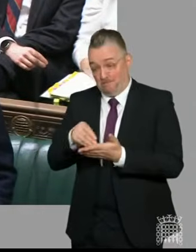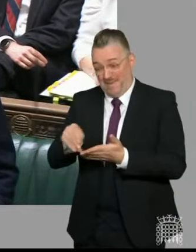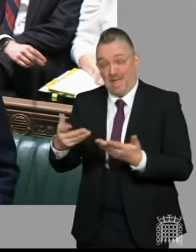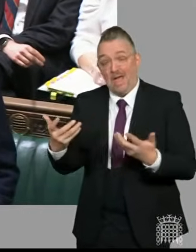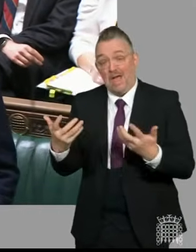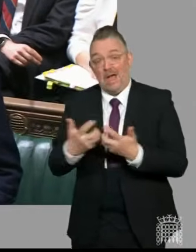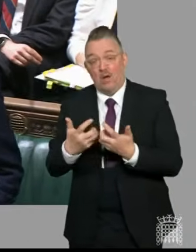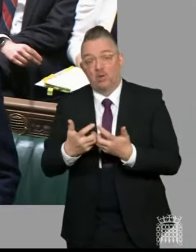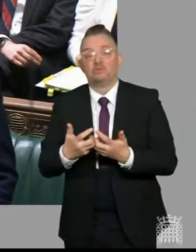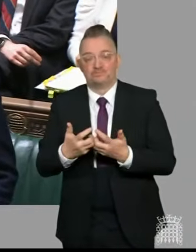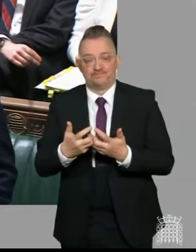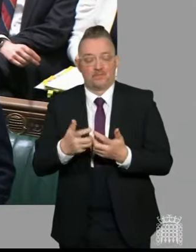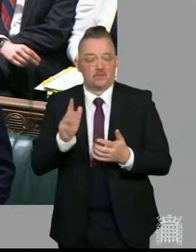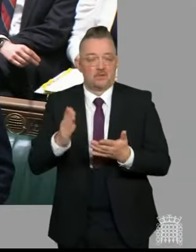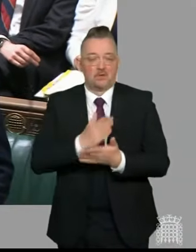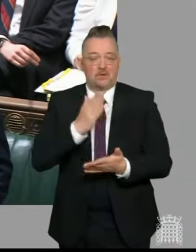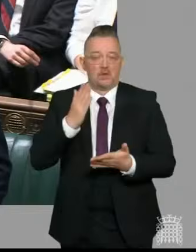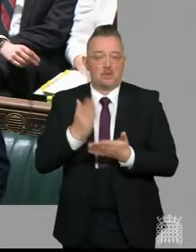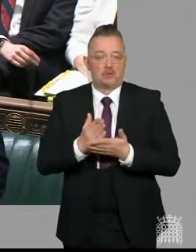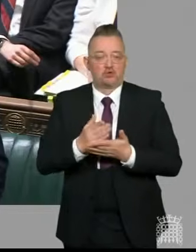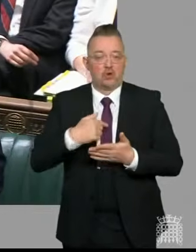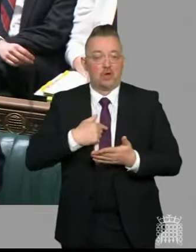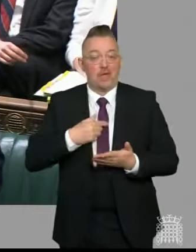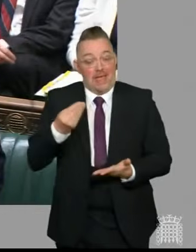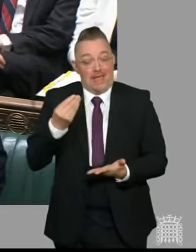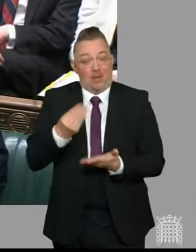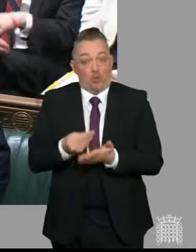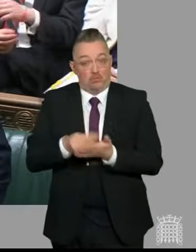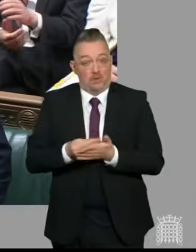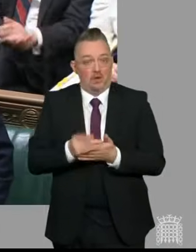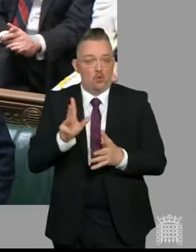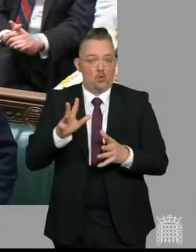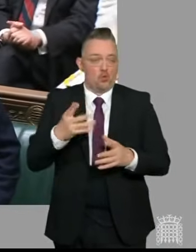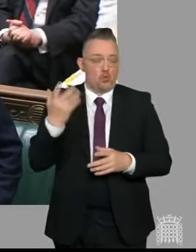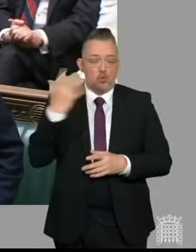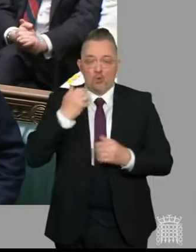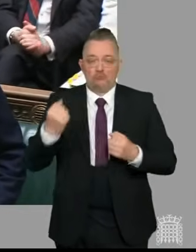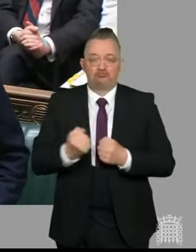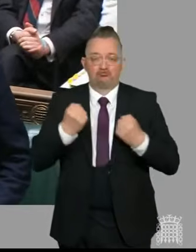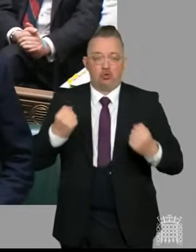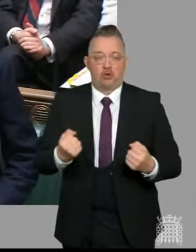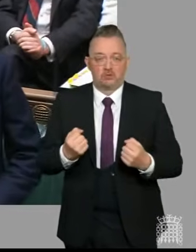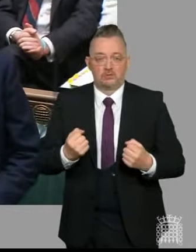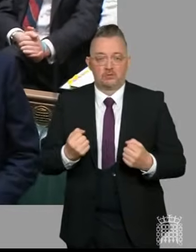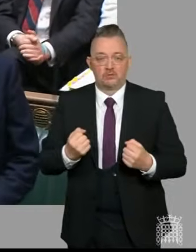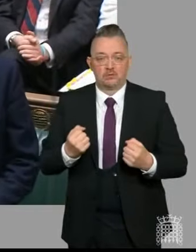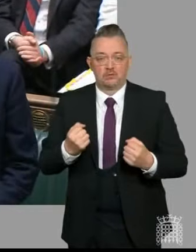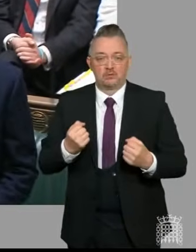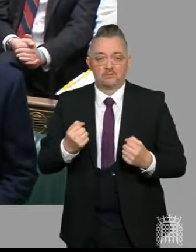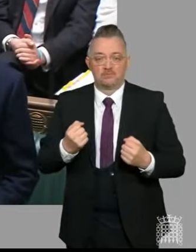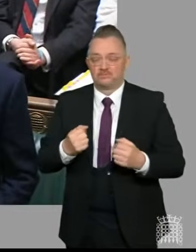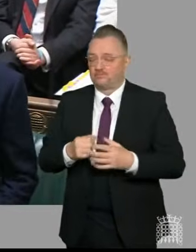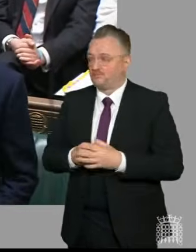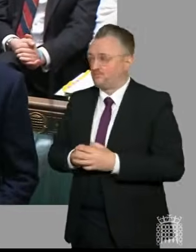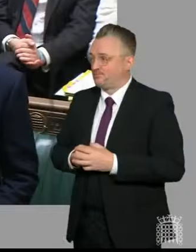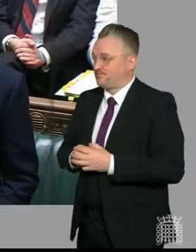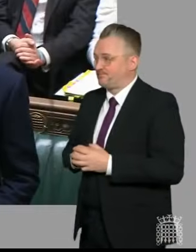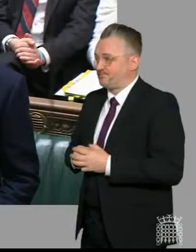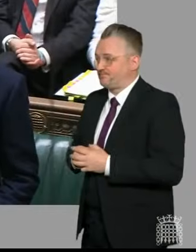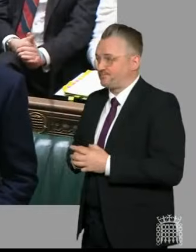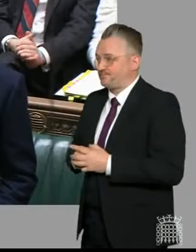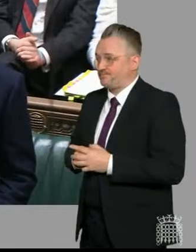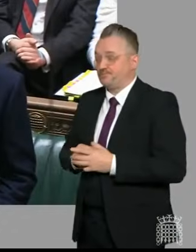economy. And I'll tell you, her policy